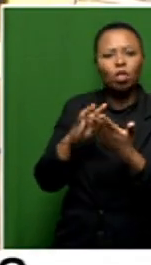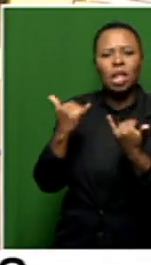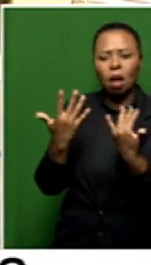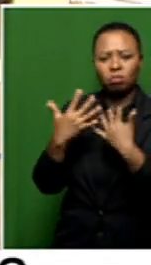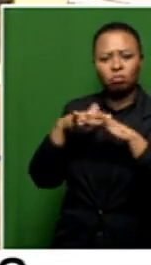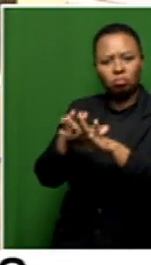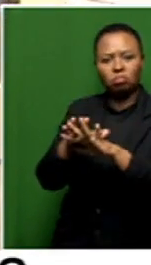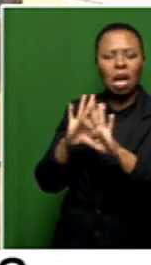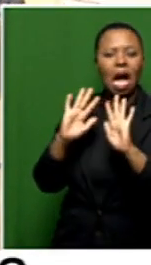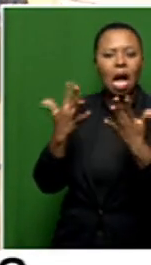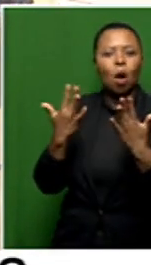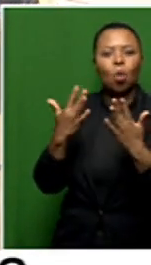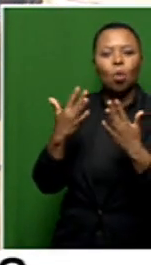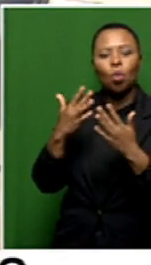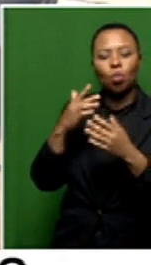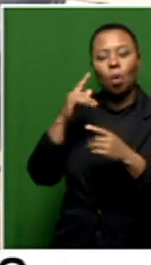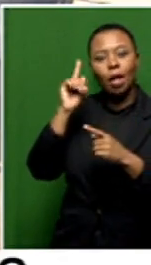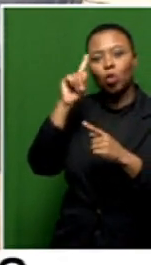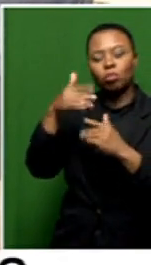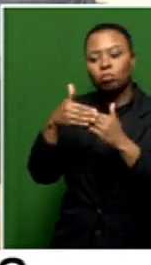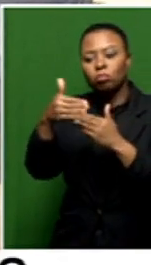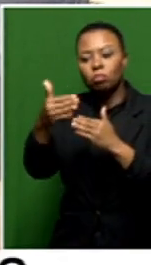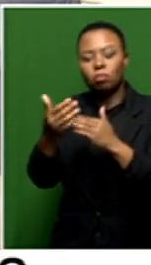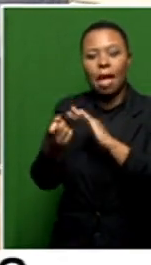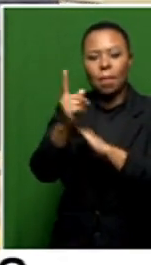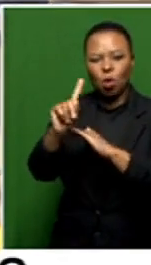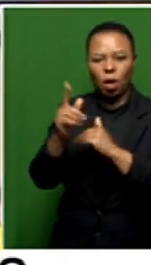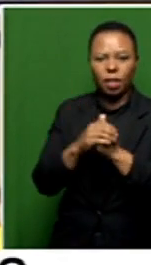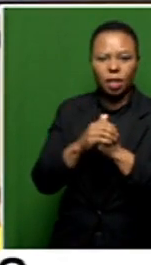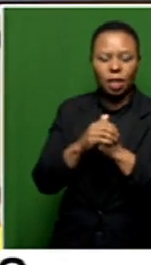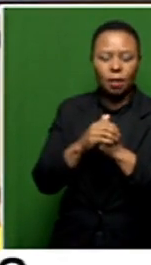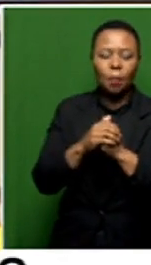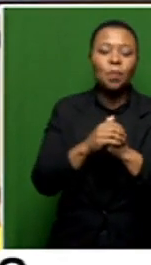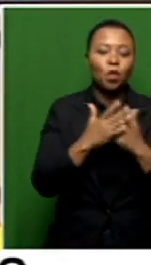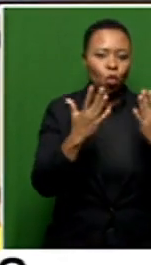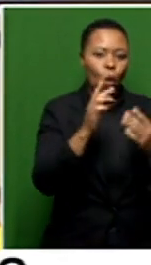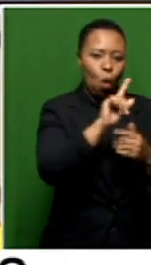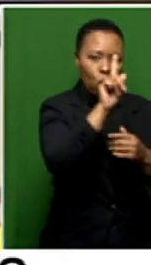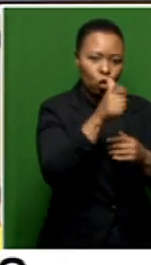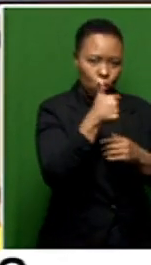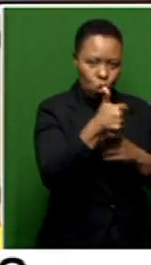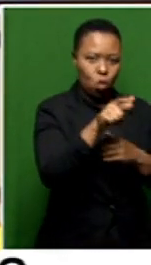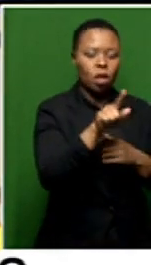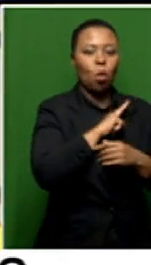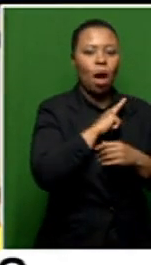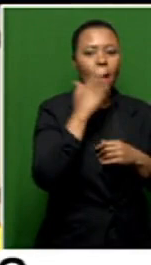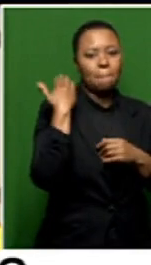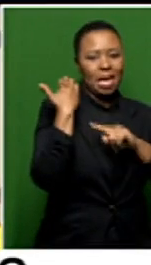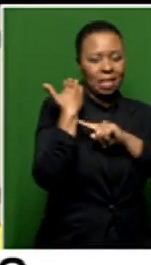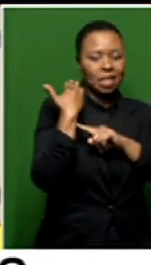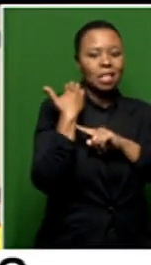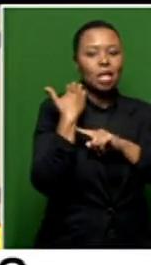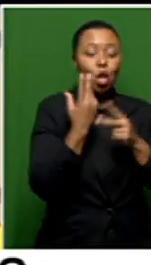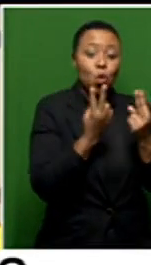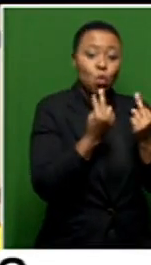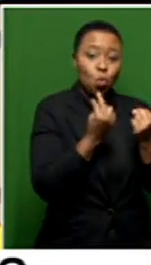incorporated into these prediction models? So that's a very good question. In the past, we have had new parties coming